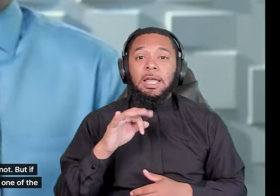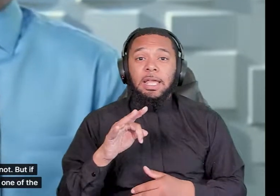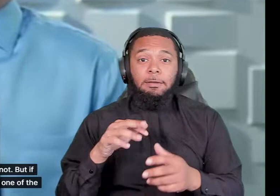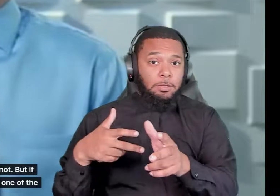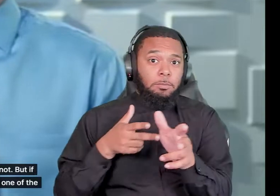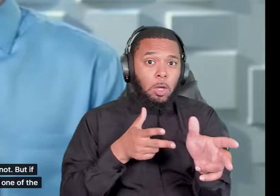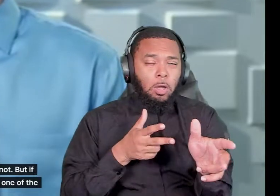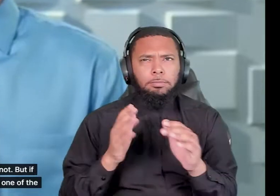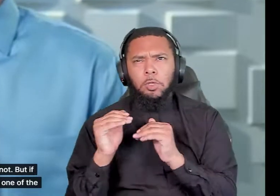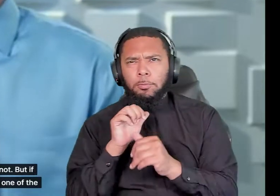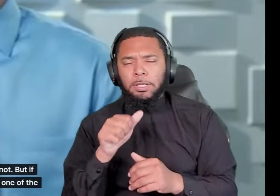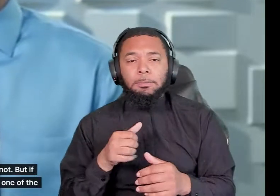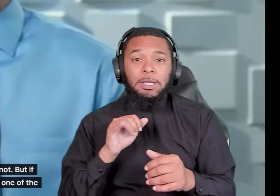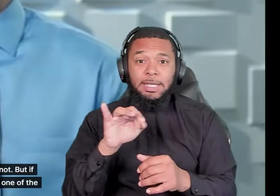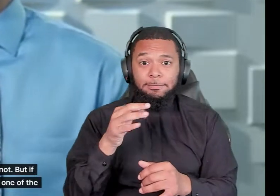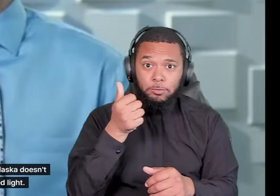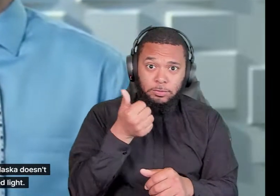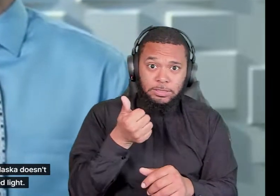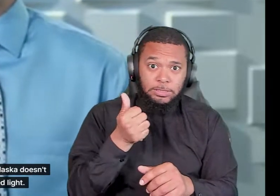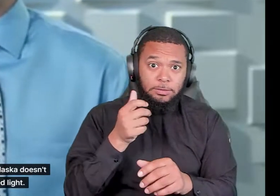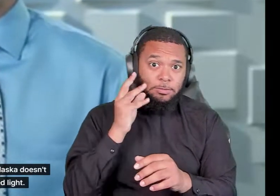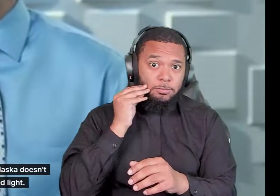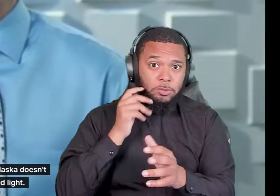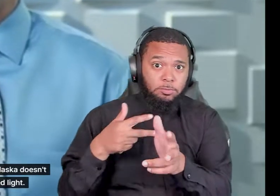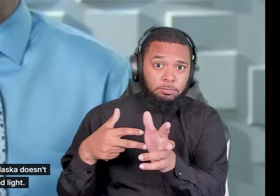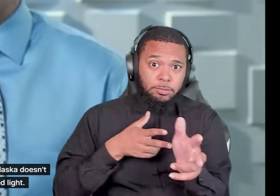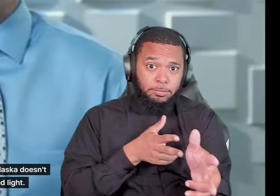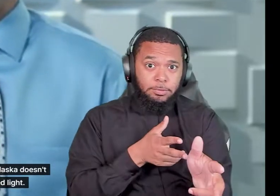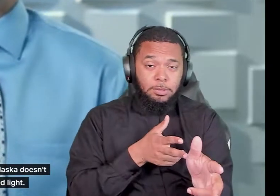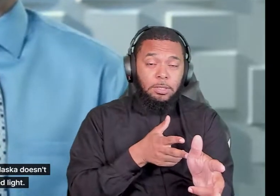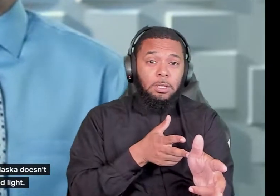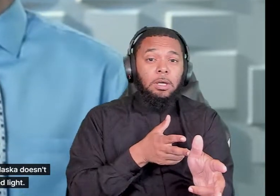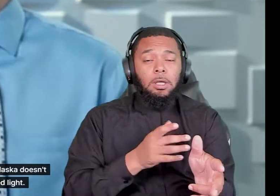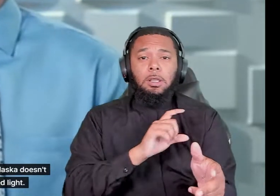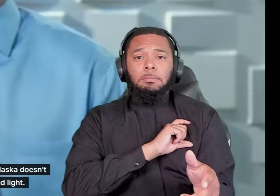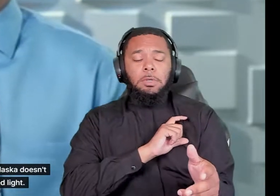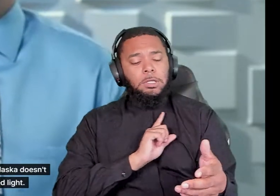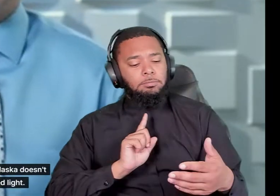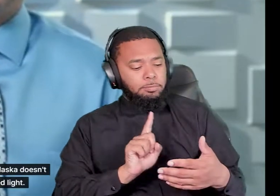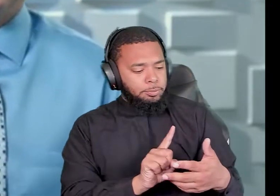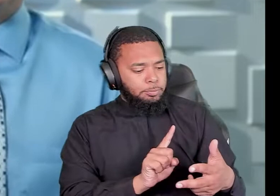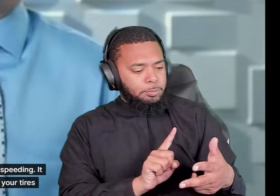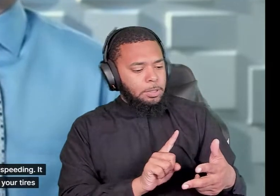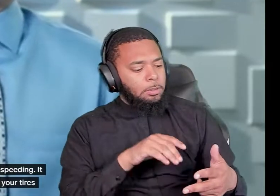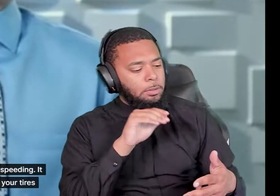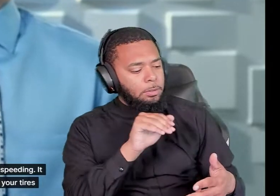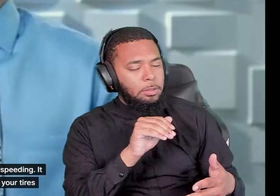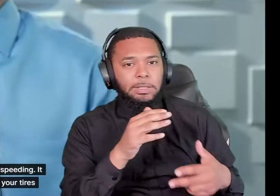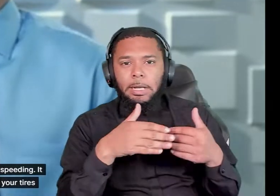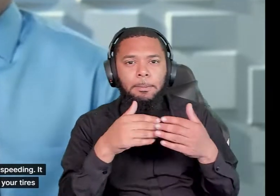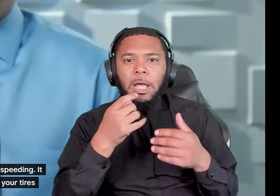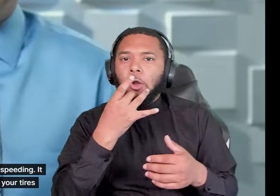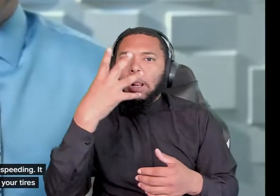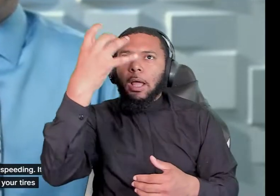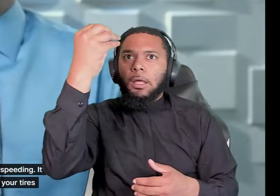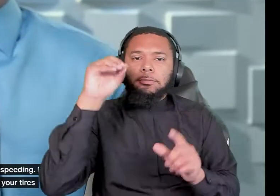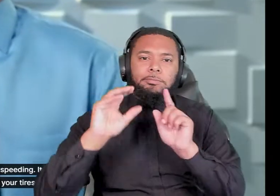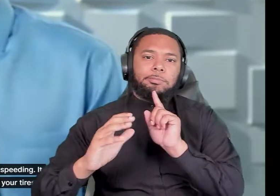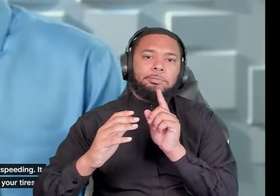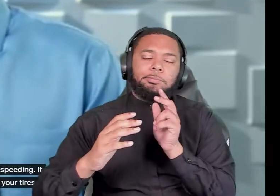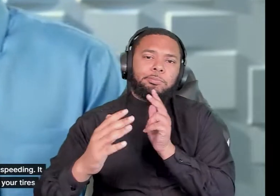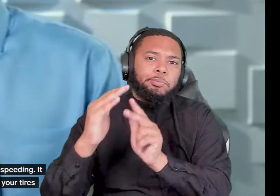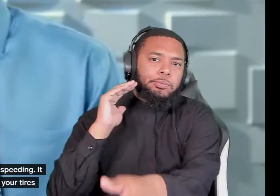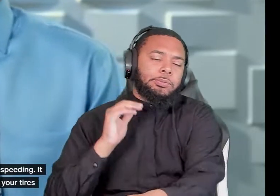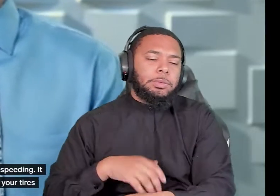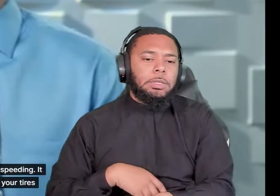not, but if you ever get pulled over, one of the things the police officer will ask, it doesn't matter if you ran a red light, it doesn't matter if you're speeding, it doesn't